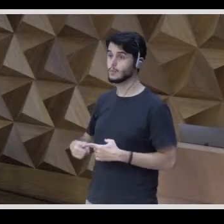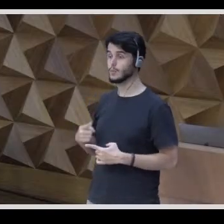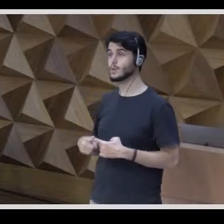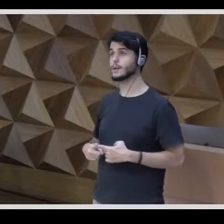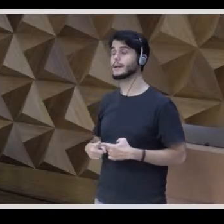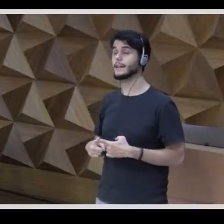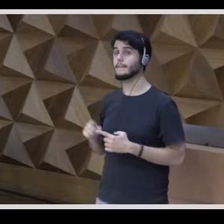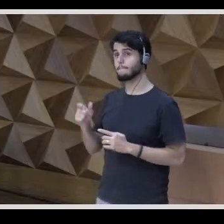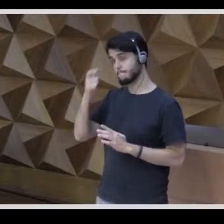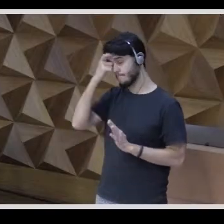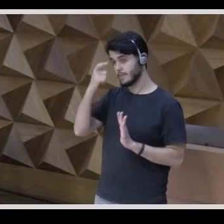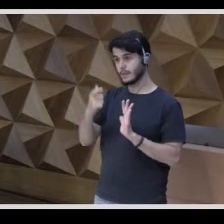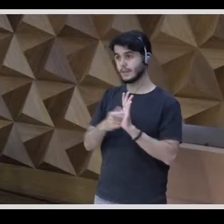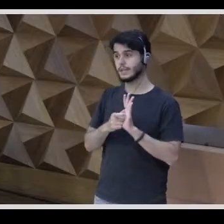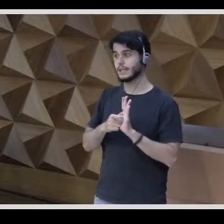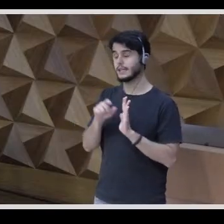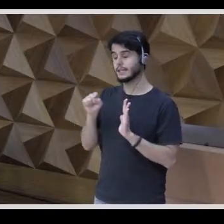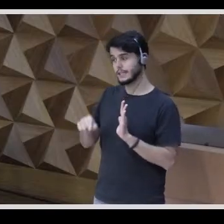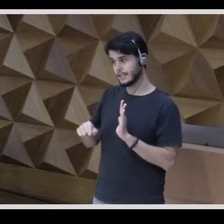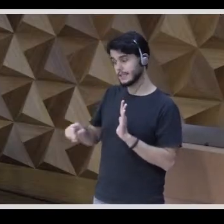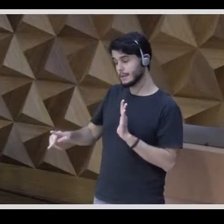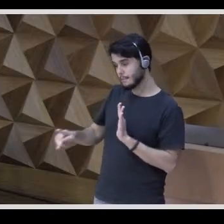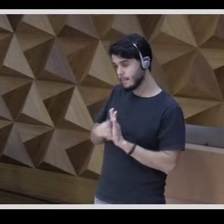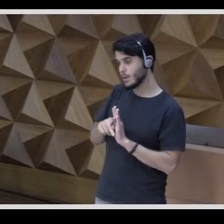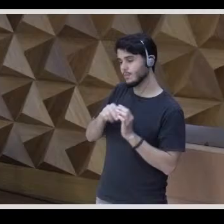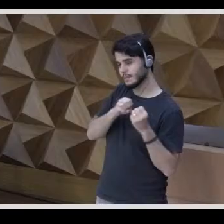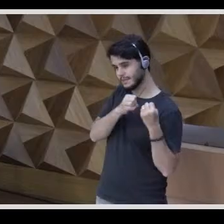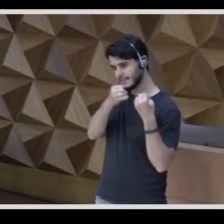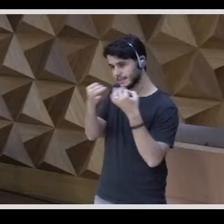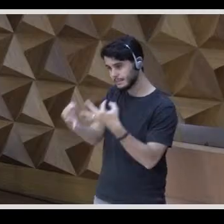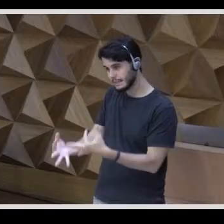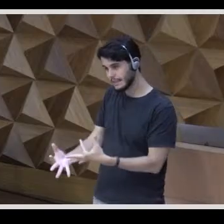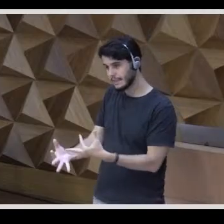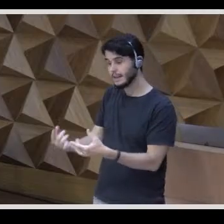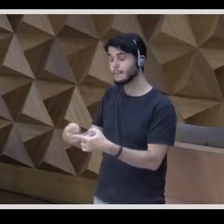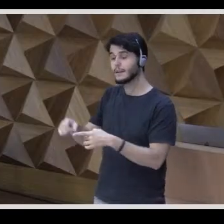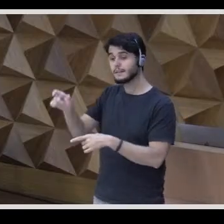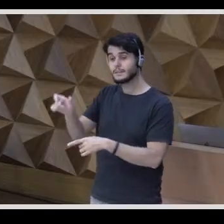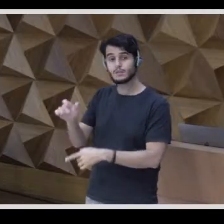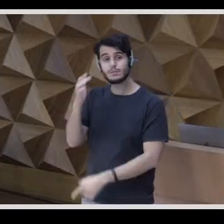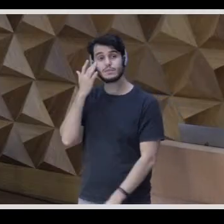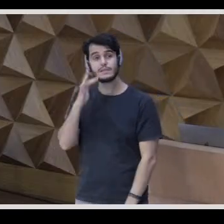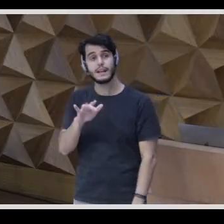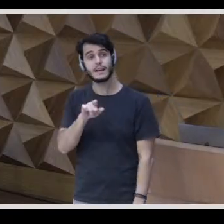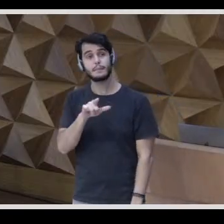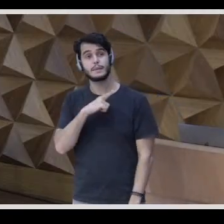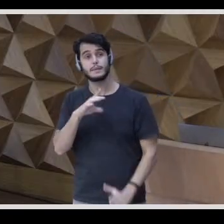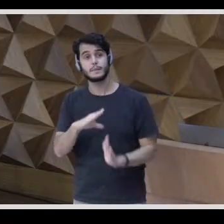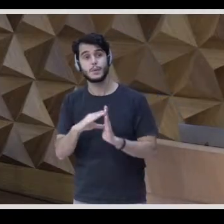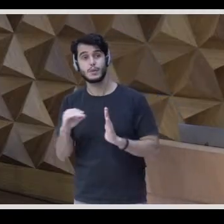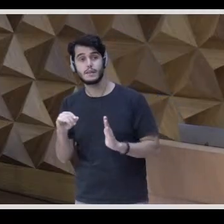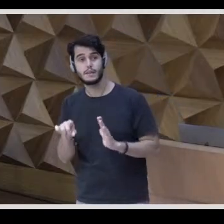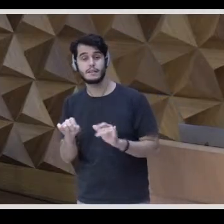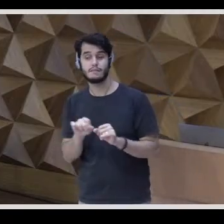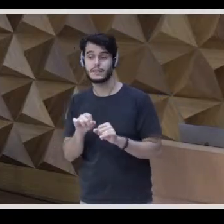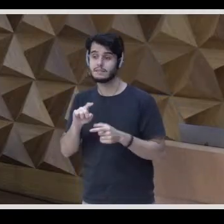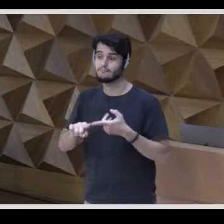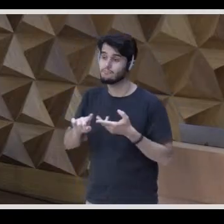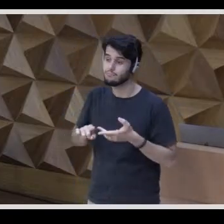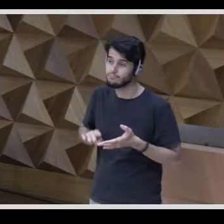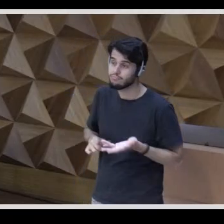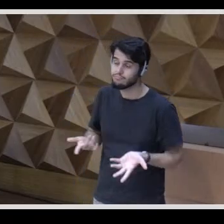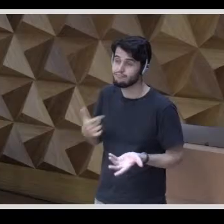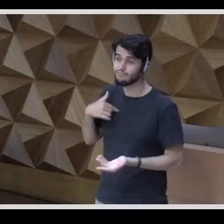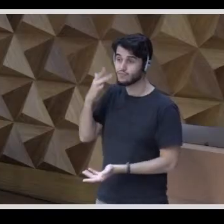people don't really know what these models are doing or why. So how on earth can we have a proper mental model of these systems? I actually don't think we